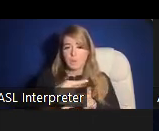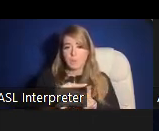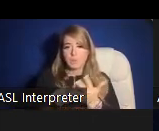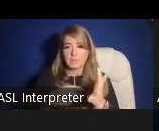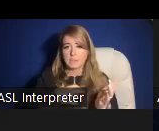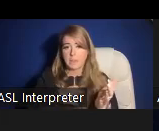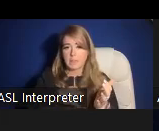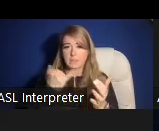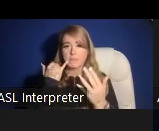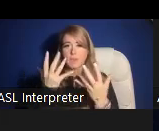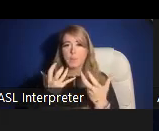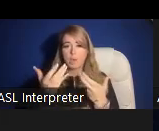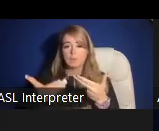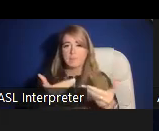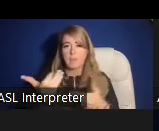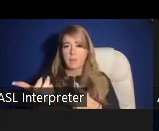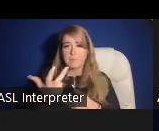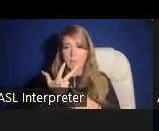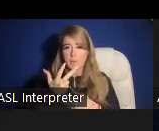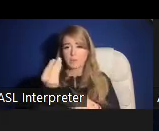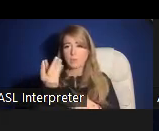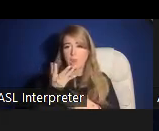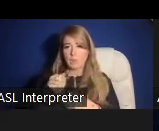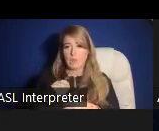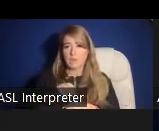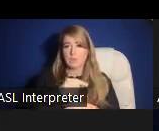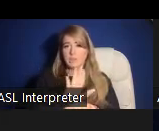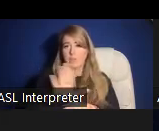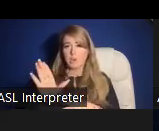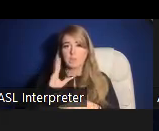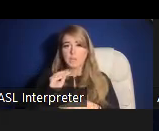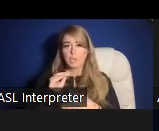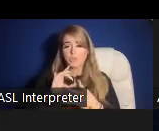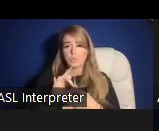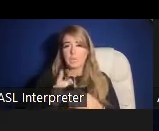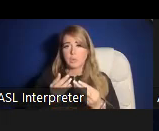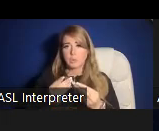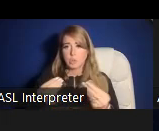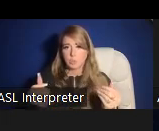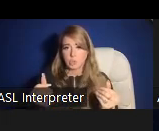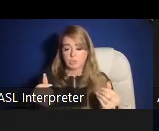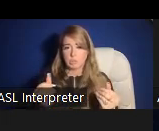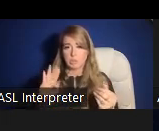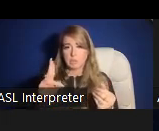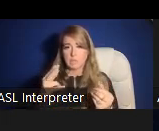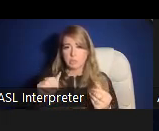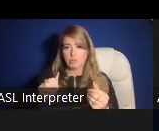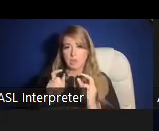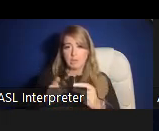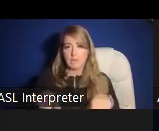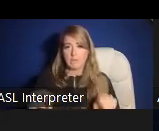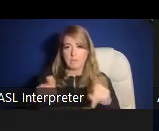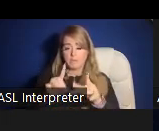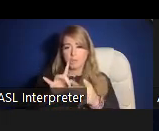to be invited back and tell us their experience and about the solution that the BHA gave them regarding